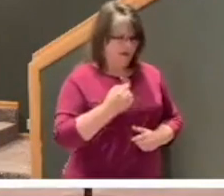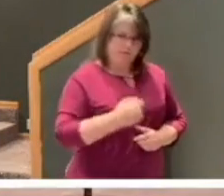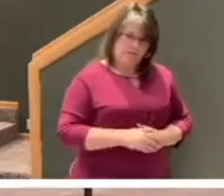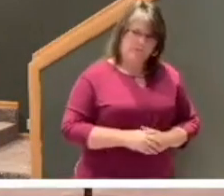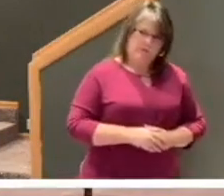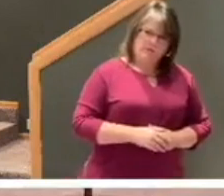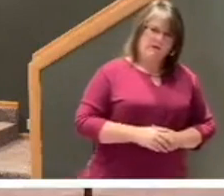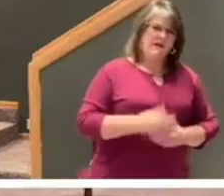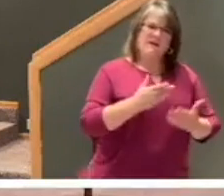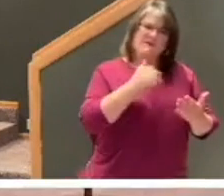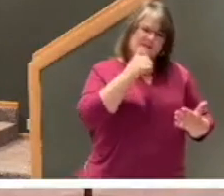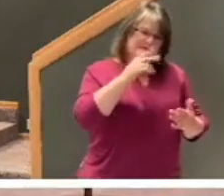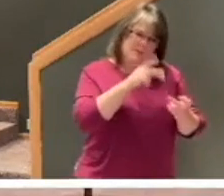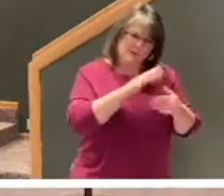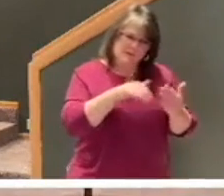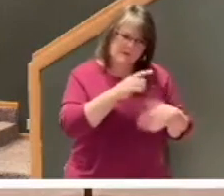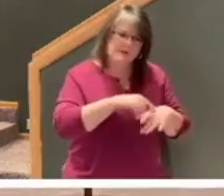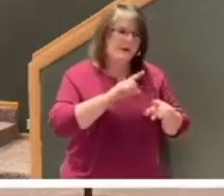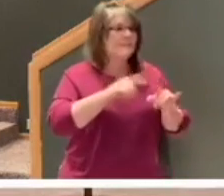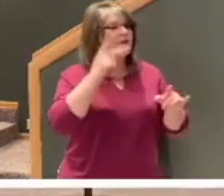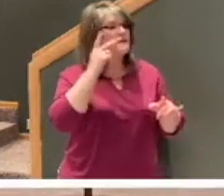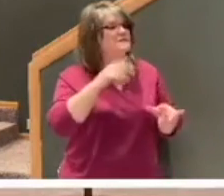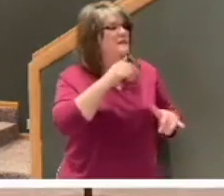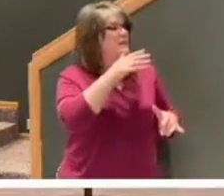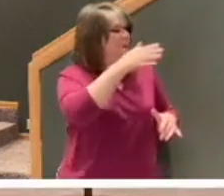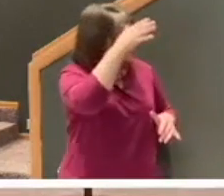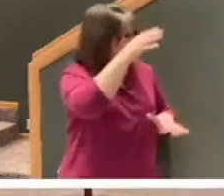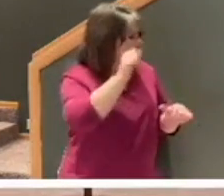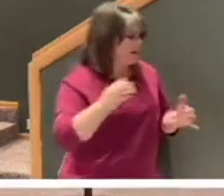hey, things aren't perfect all the time, but they're seeing how mom and